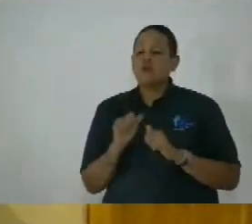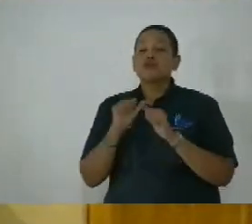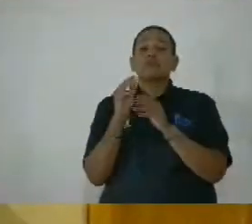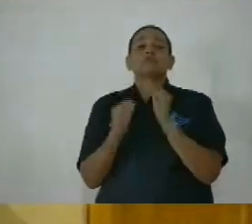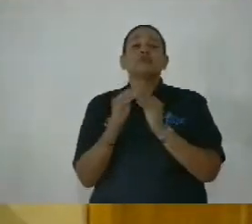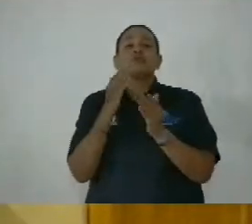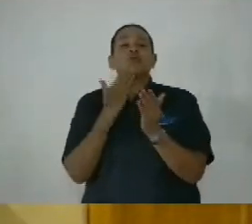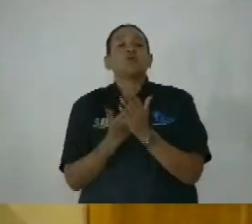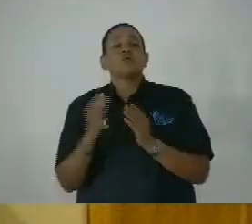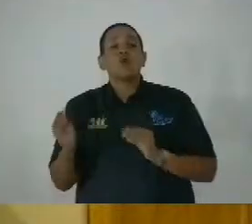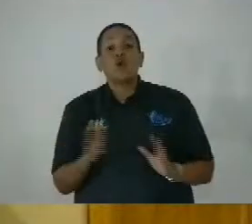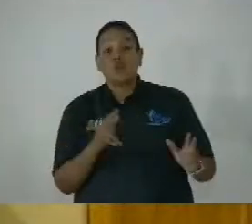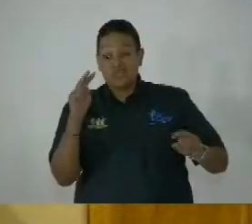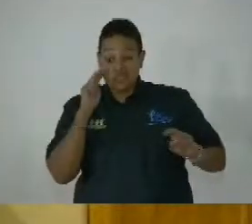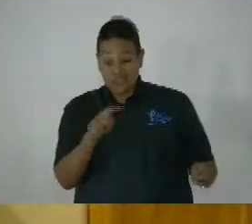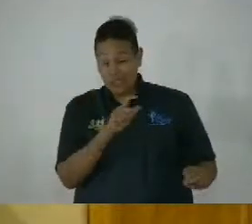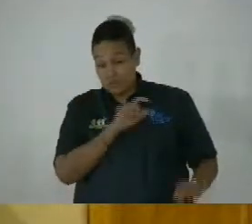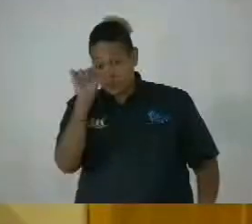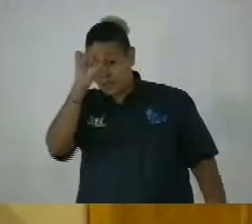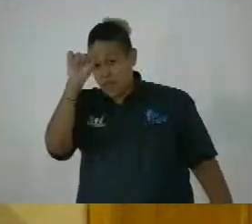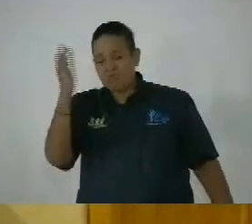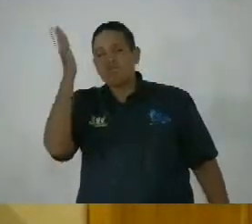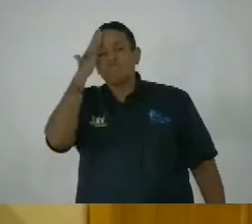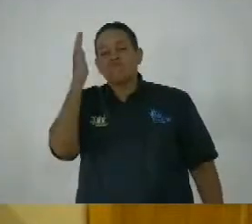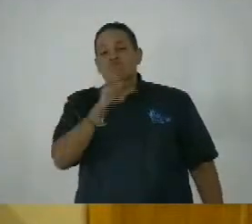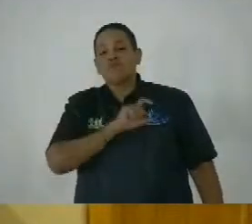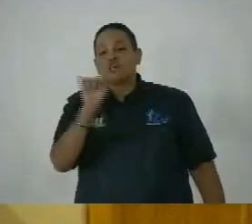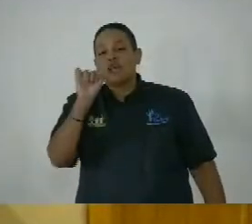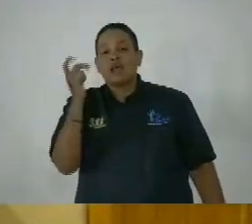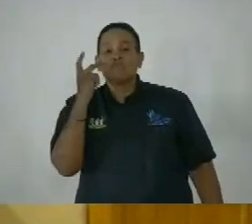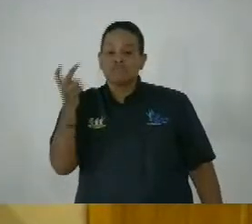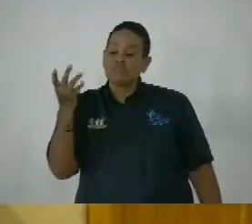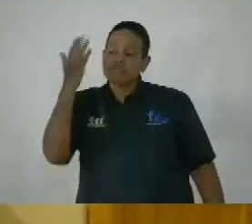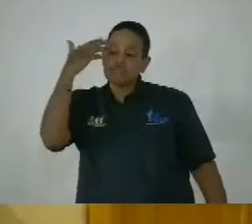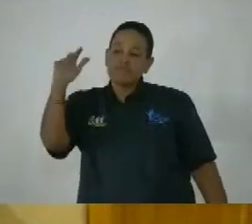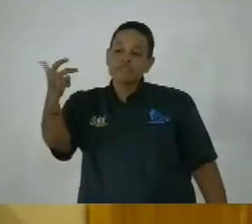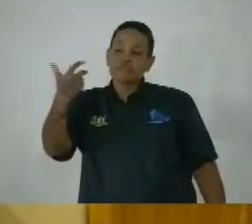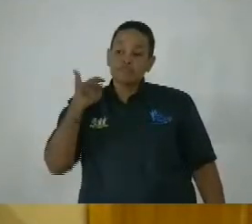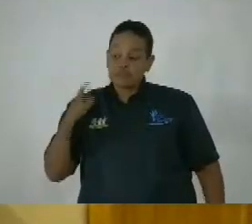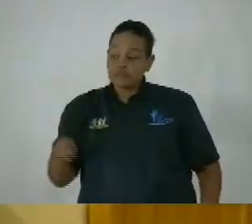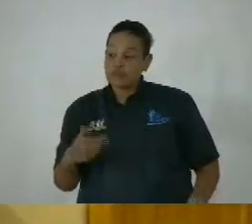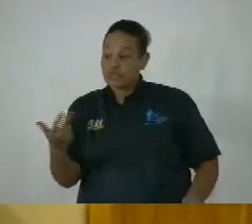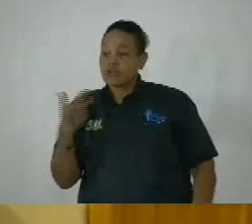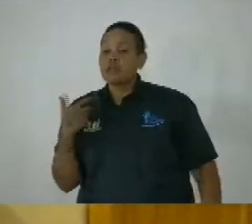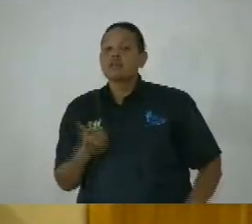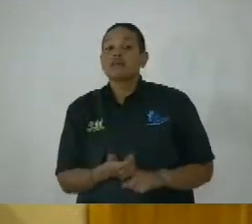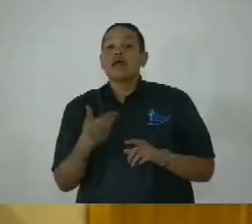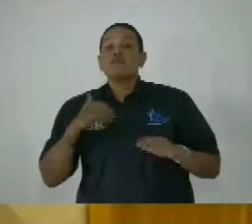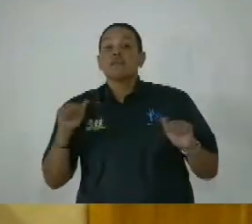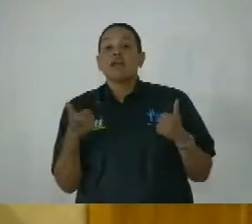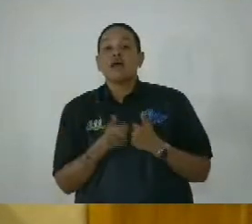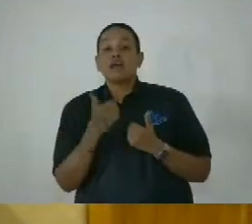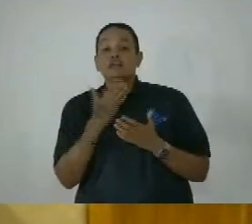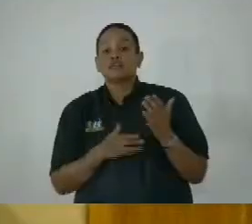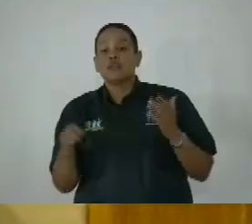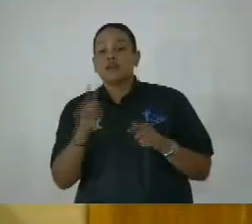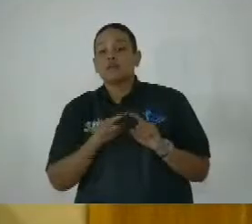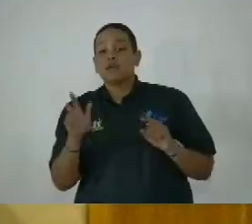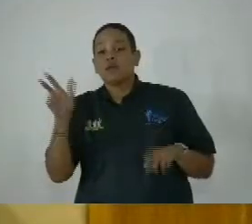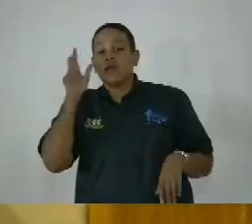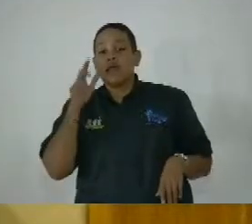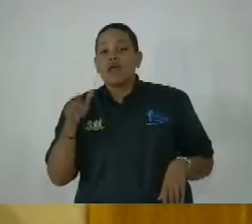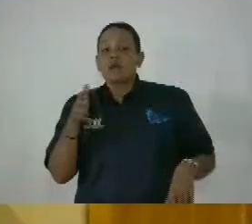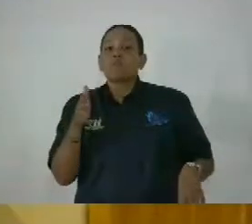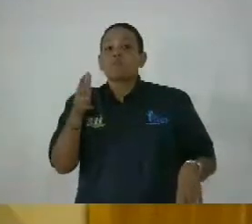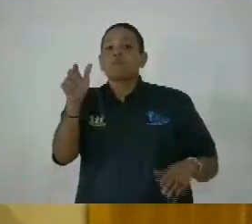order. And you see a police vehicle, you know it's a police vehicle. And when it's coming, hope we don't have any accident. They have had some, but you're not going to hear ping pong coming up